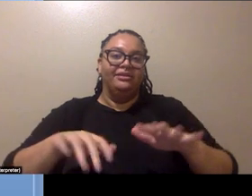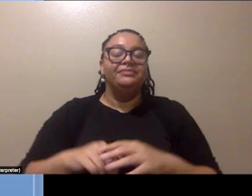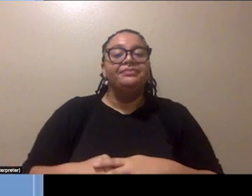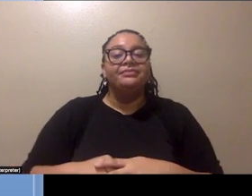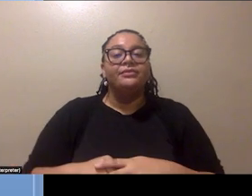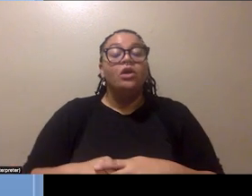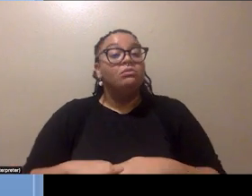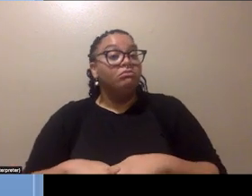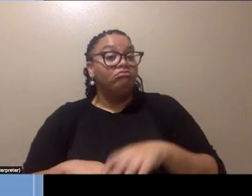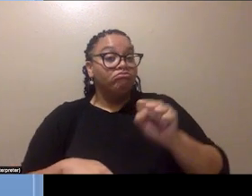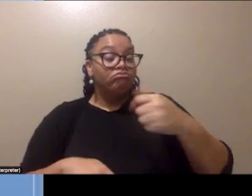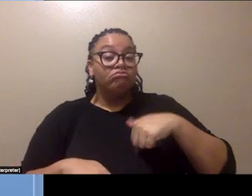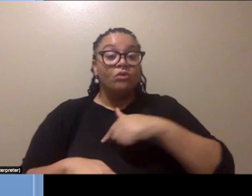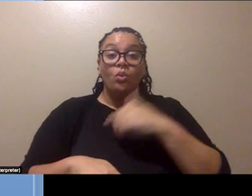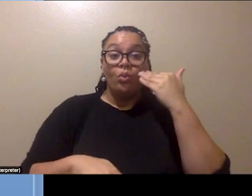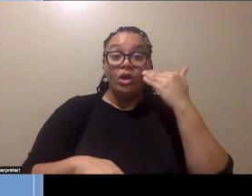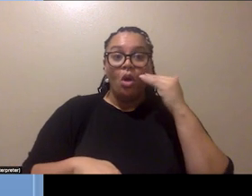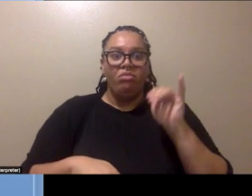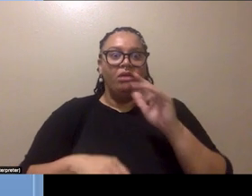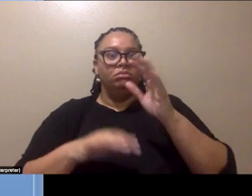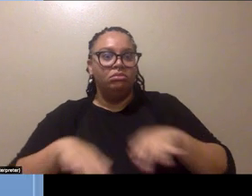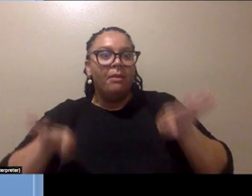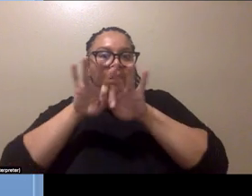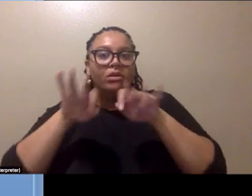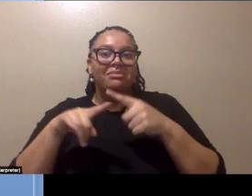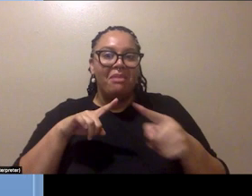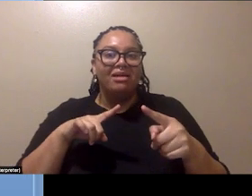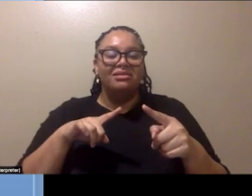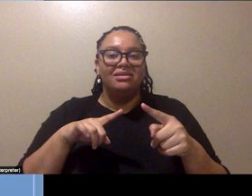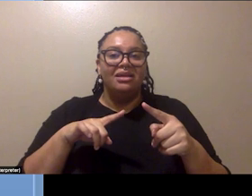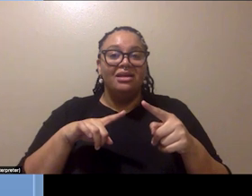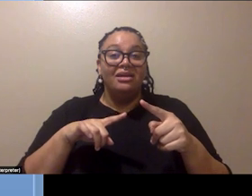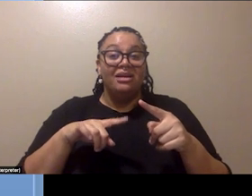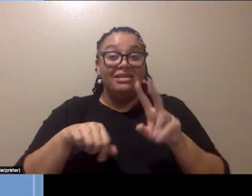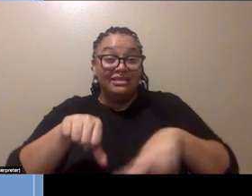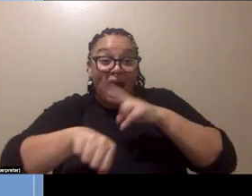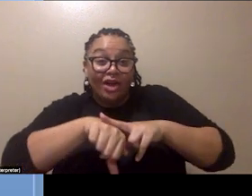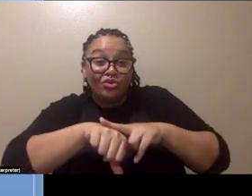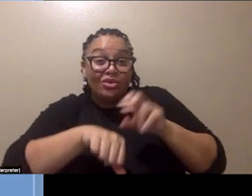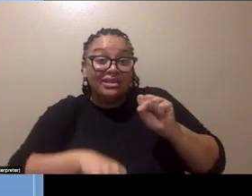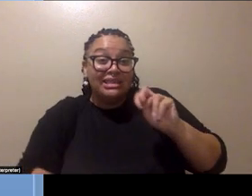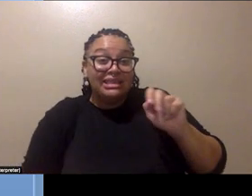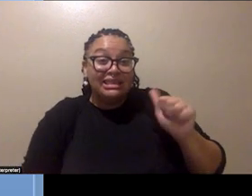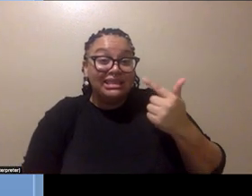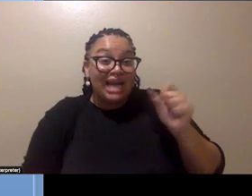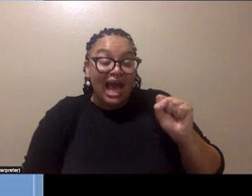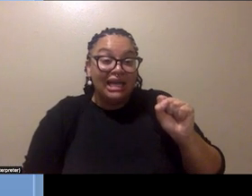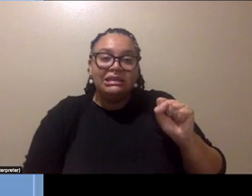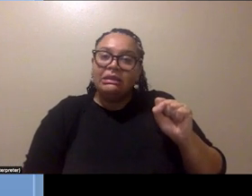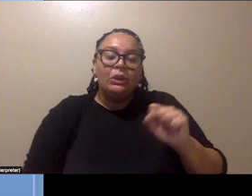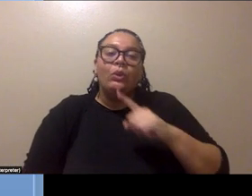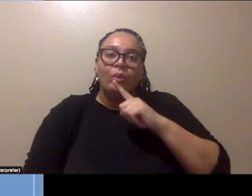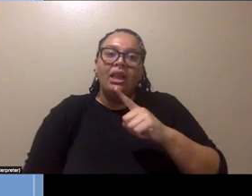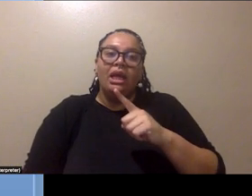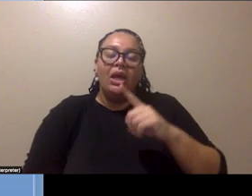landscape. So although we know how important these structures are, unfortunately, the abundance of natural snags in the